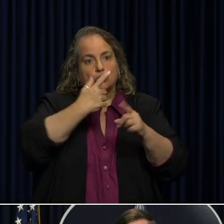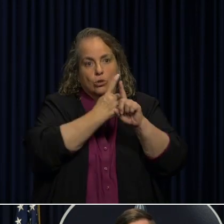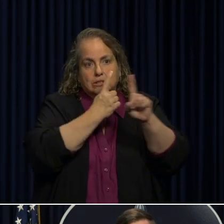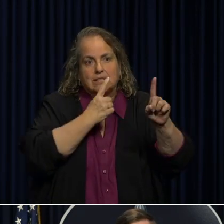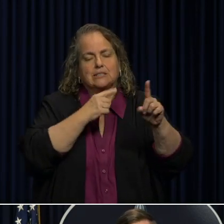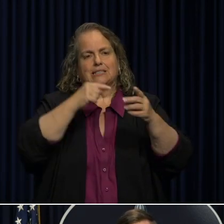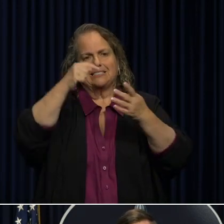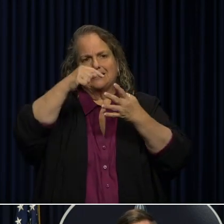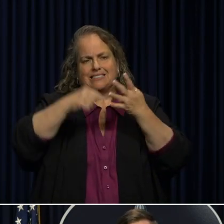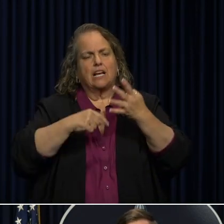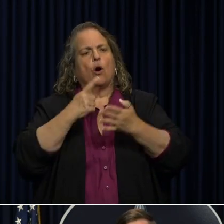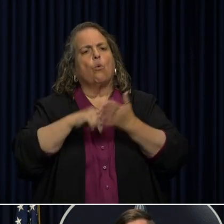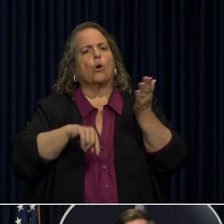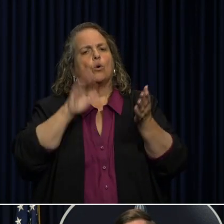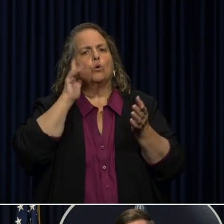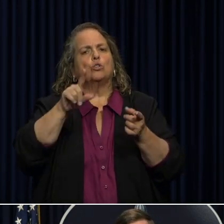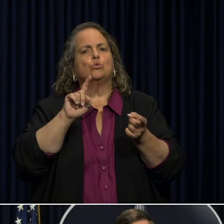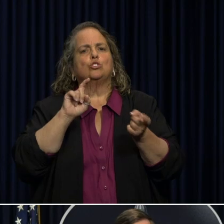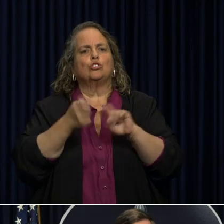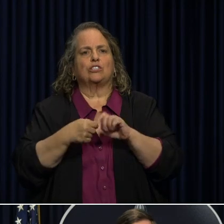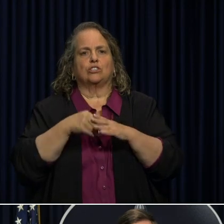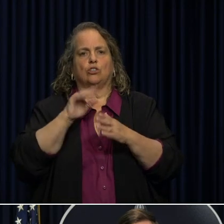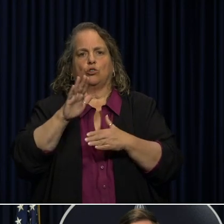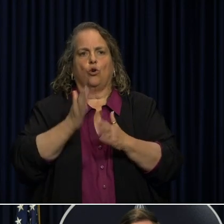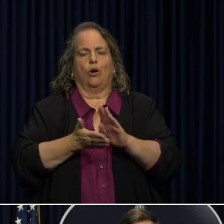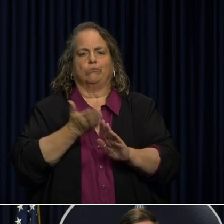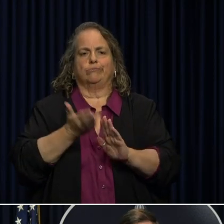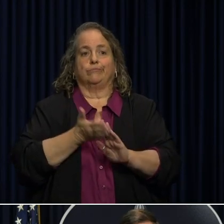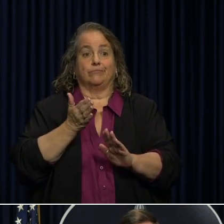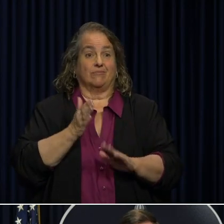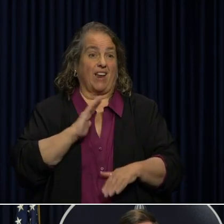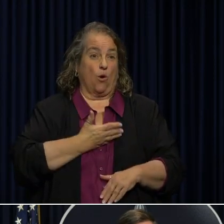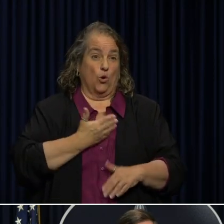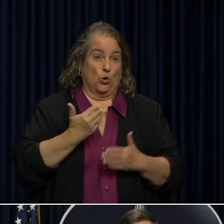in their operations. Let me say this, our new normal is not the old